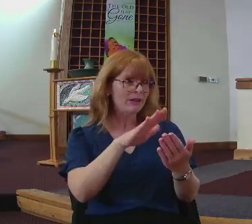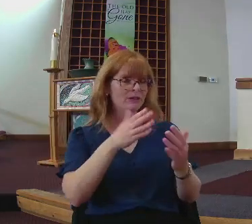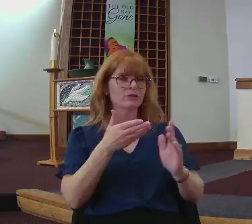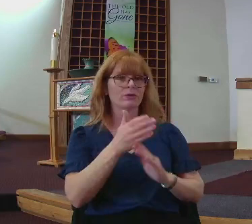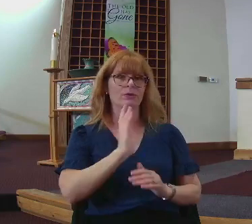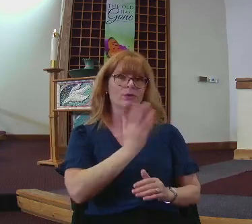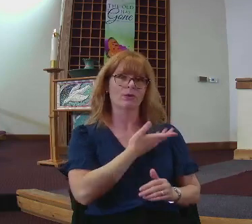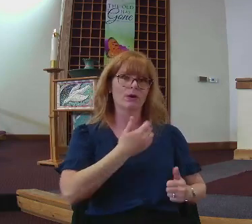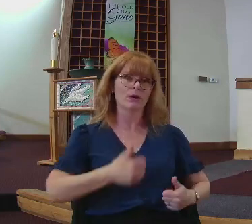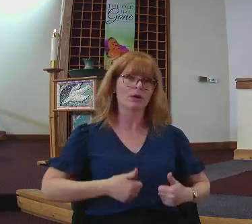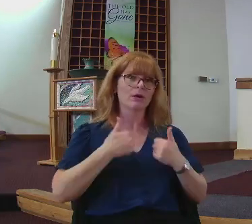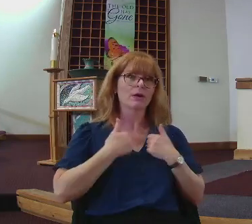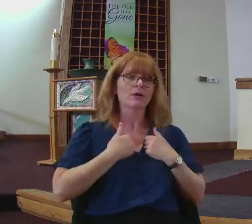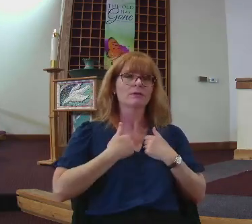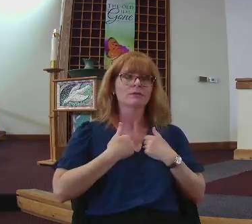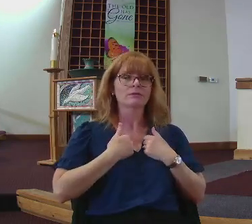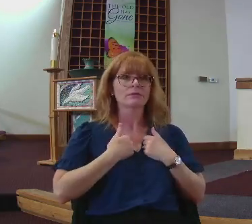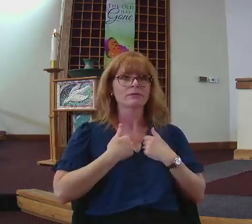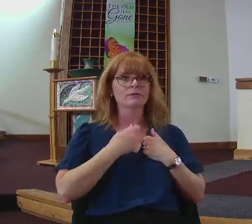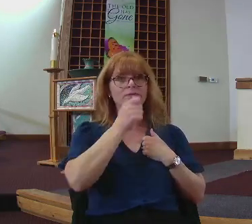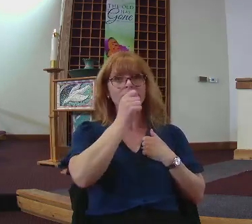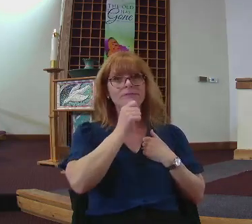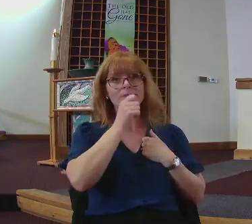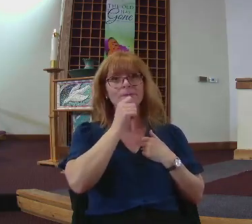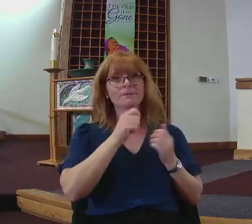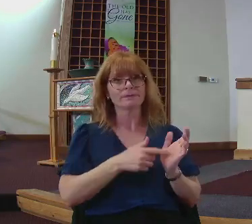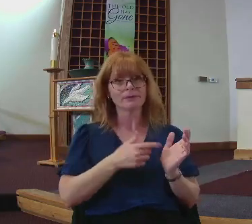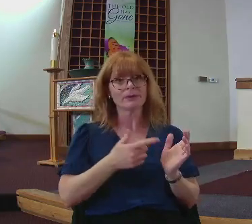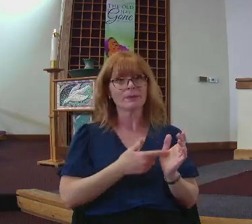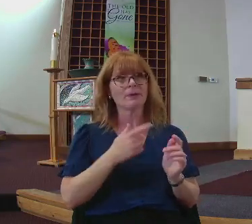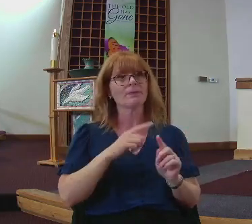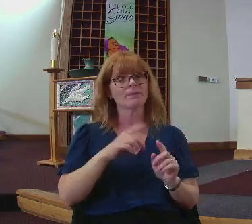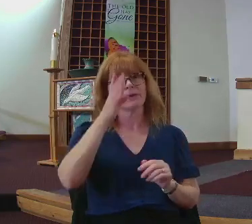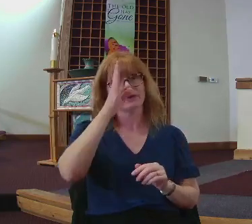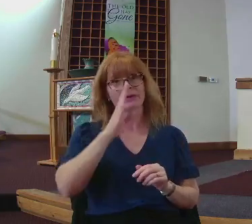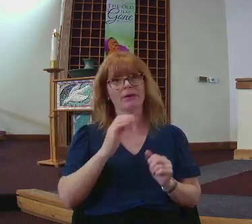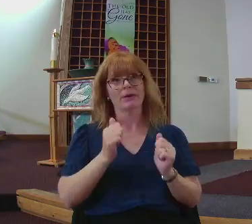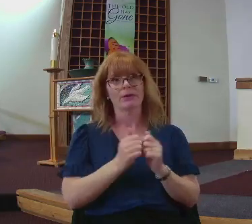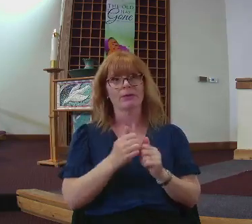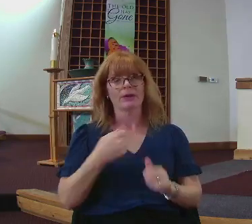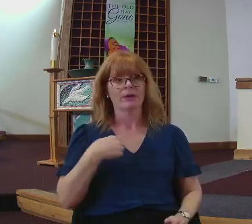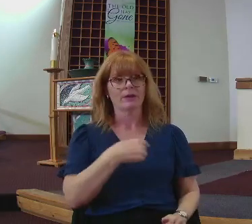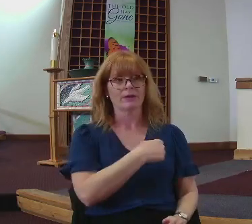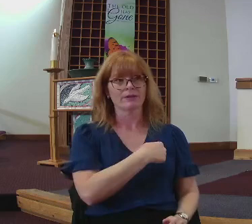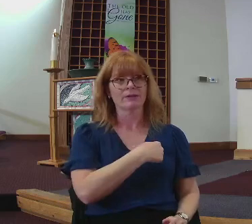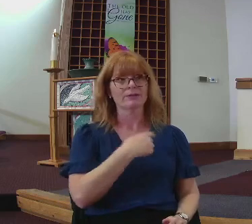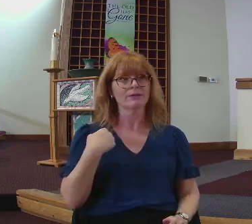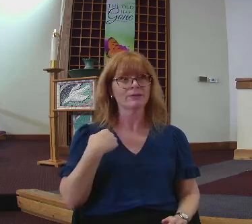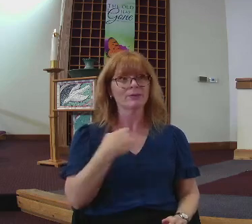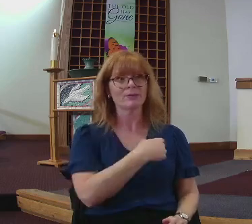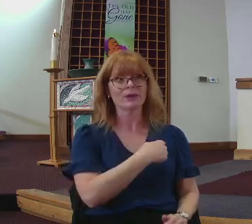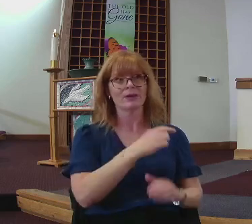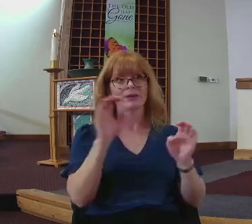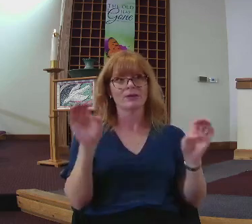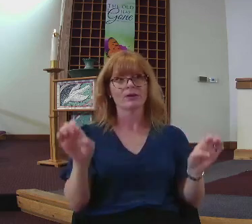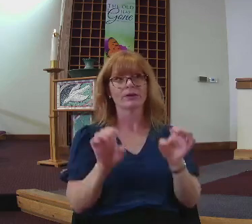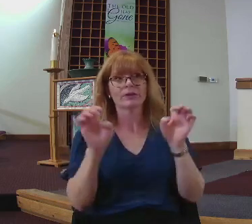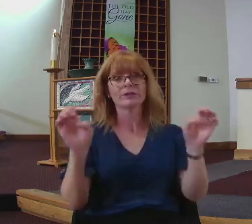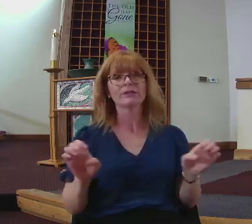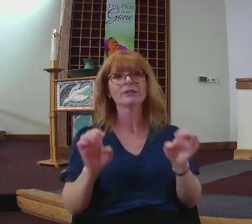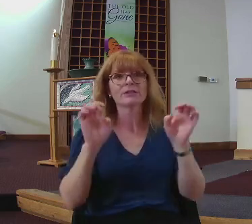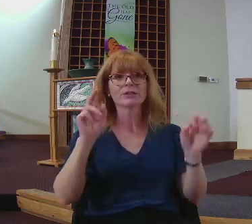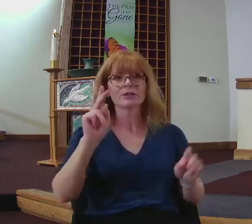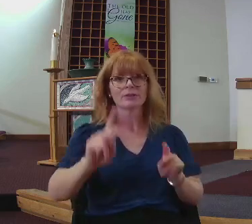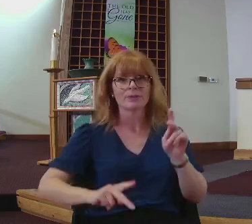suffer, God is with us. And we are Easter people that